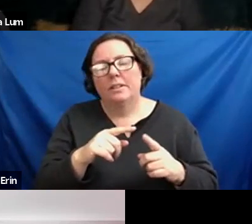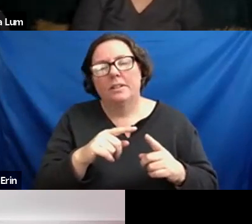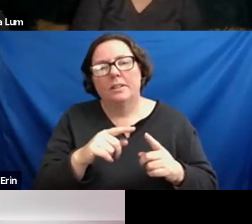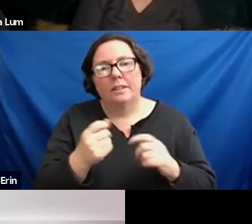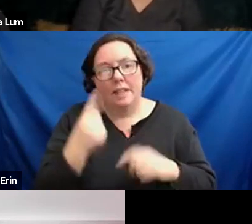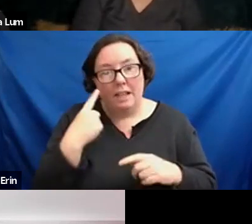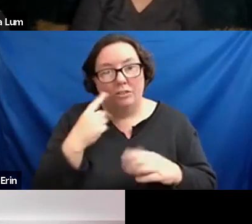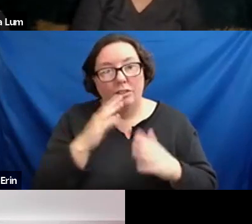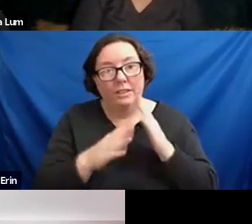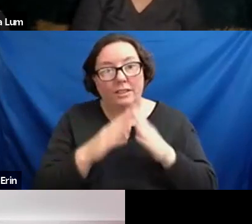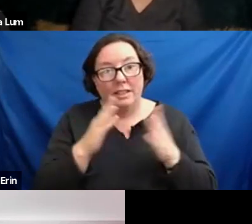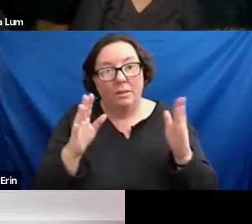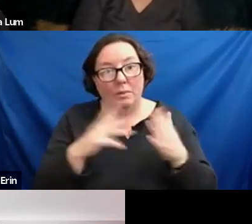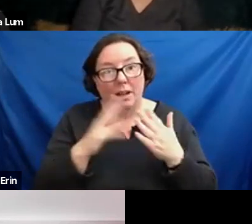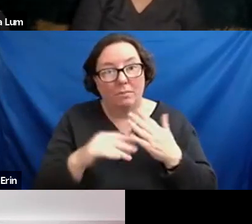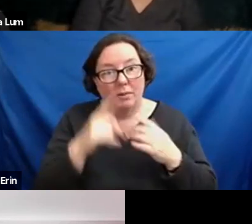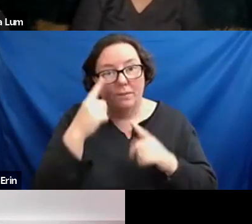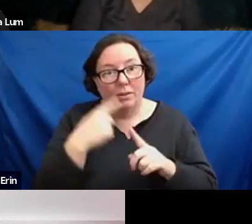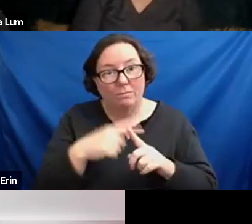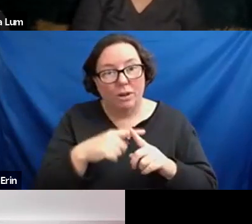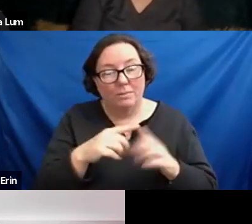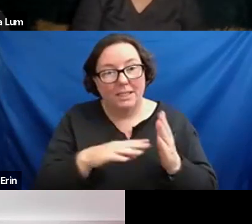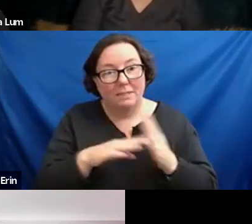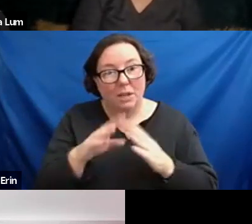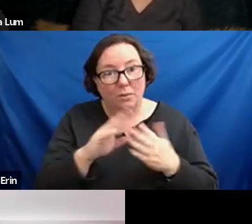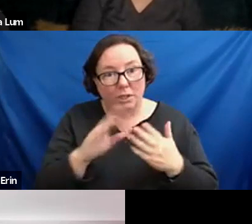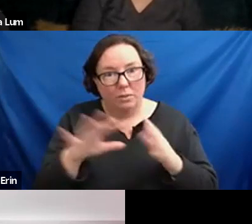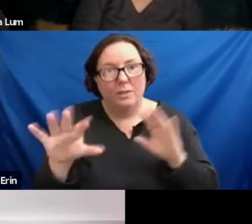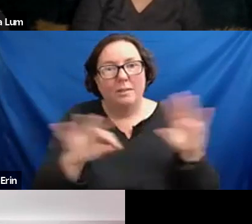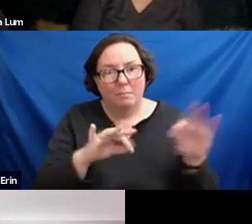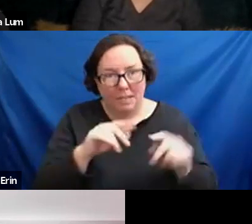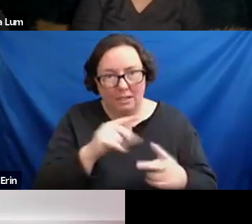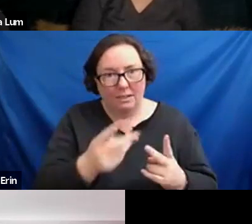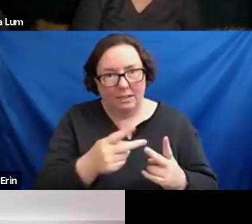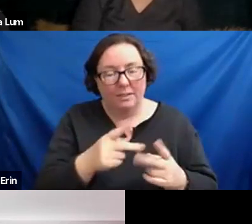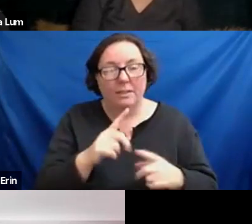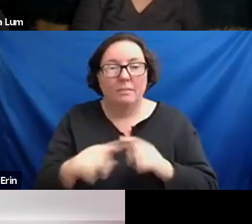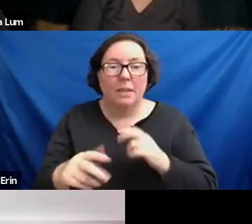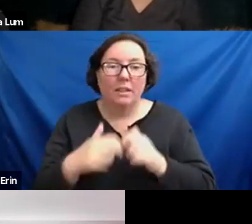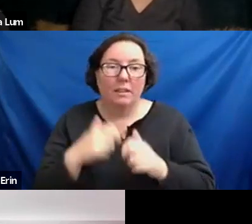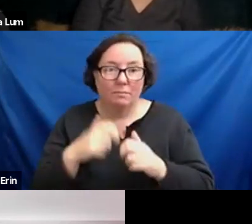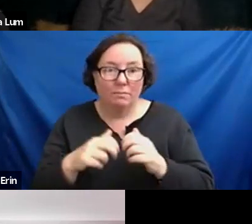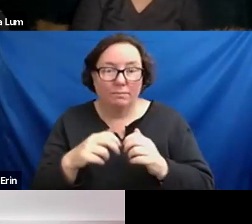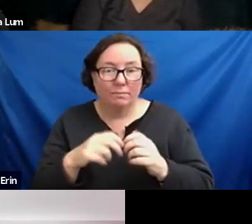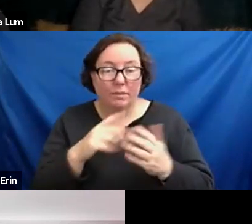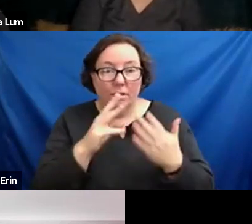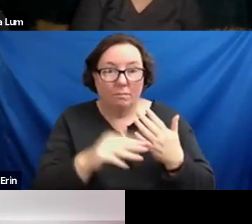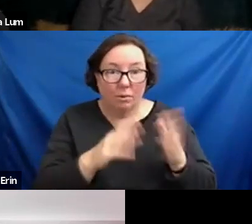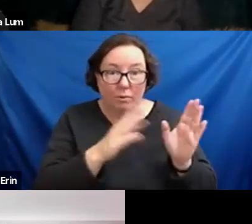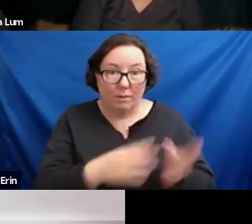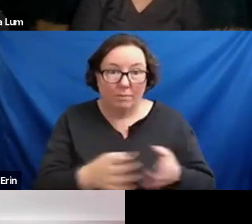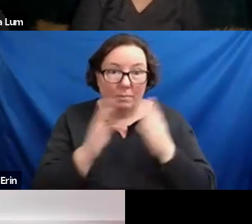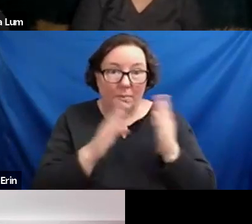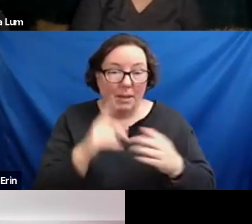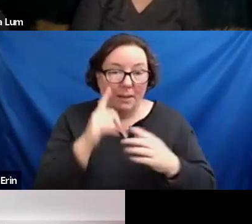the citywide program for promising minority students. The program aimed to prepare them for the exam school